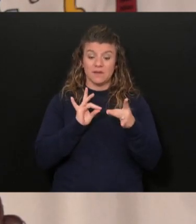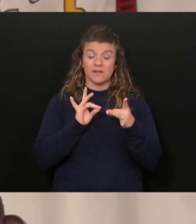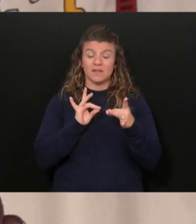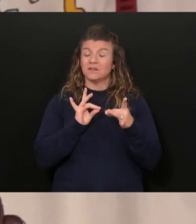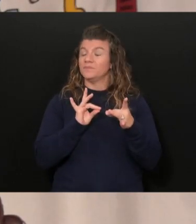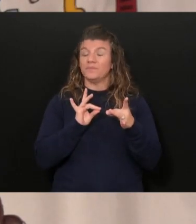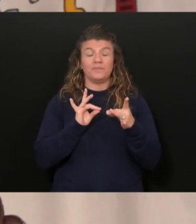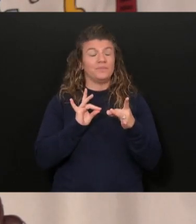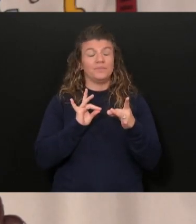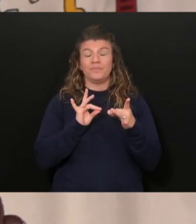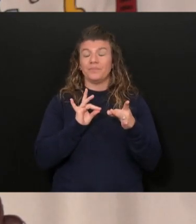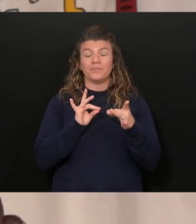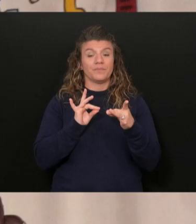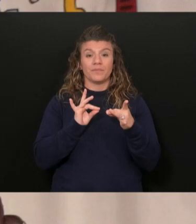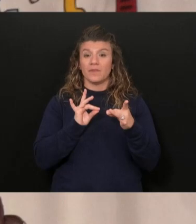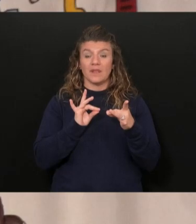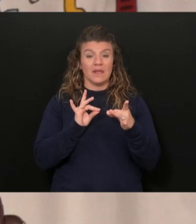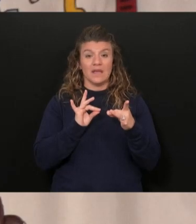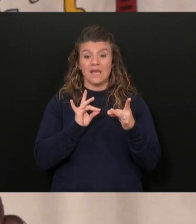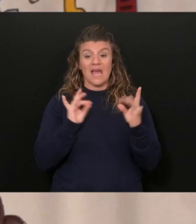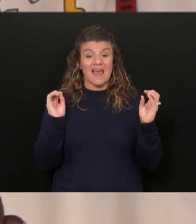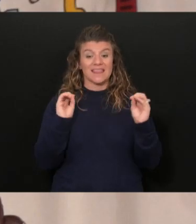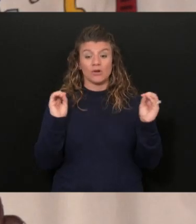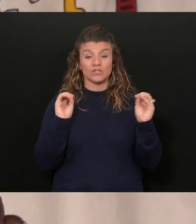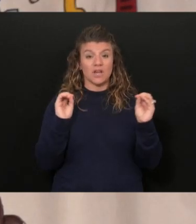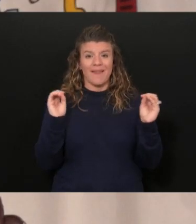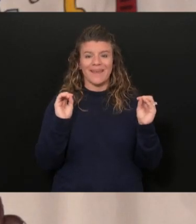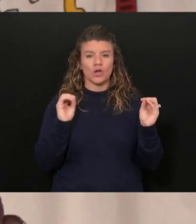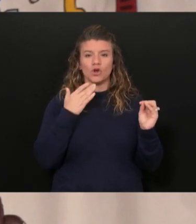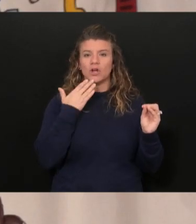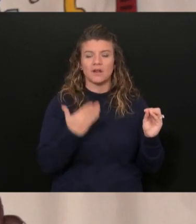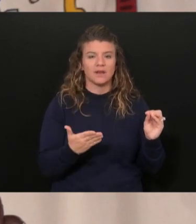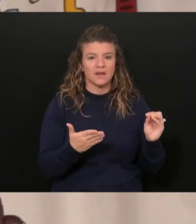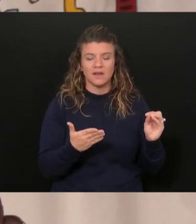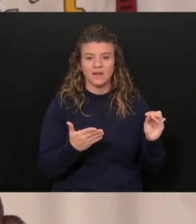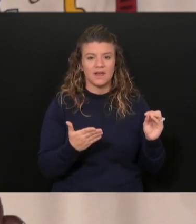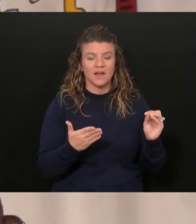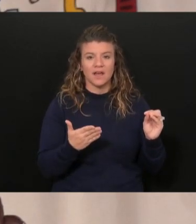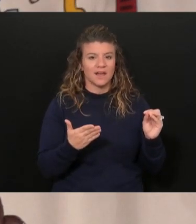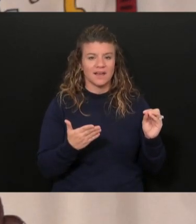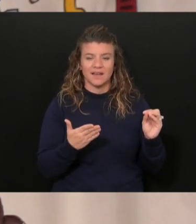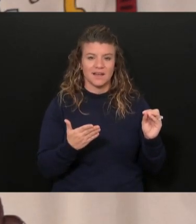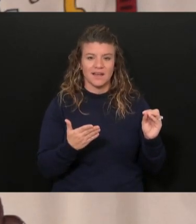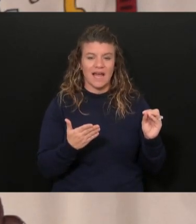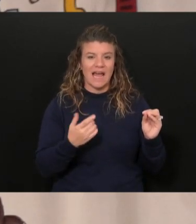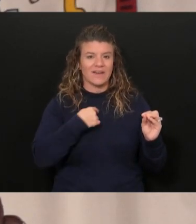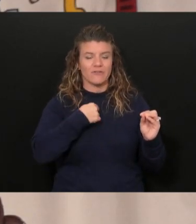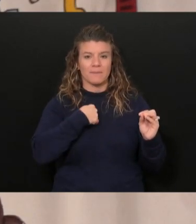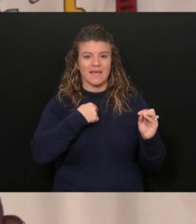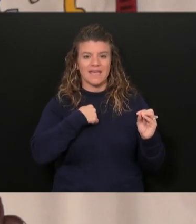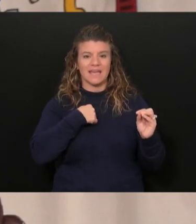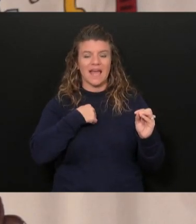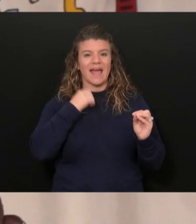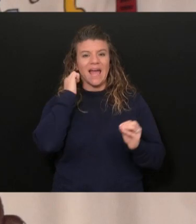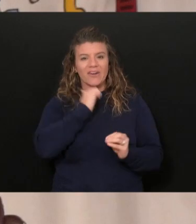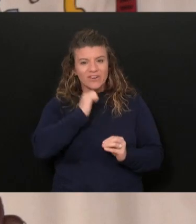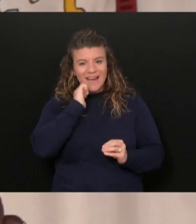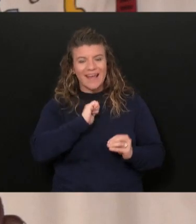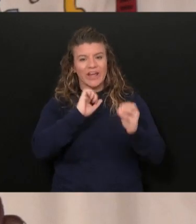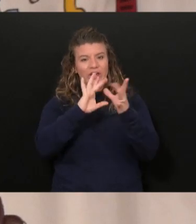there's nothing good about sitting here and telling you we've lost 5 West